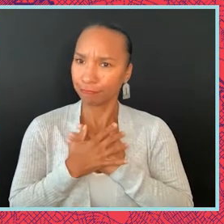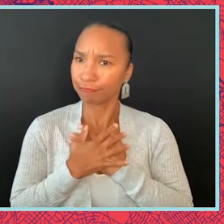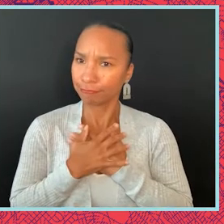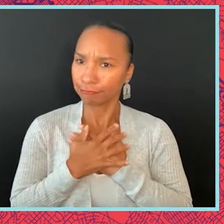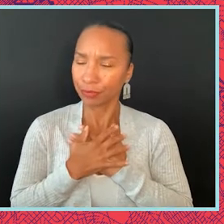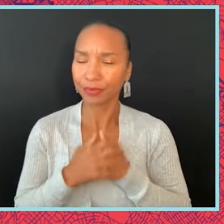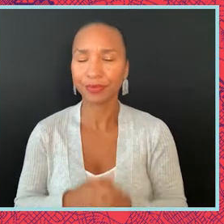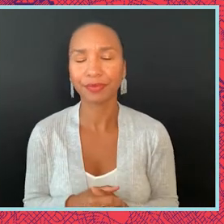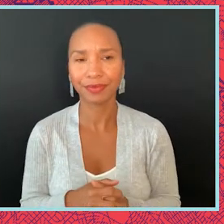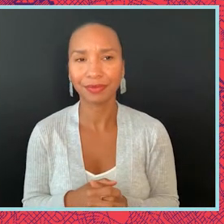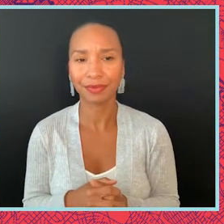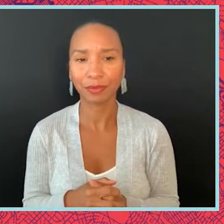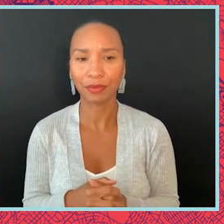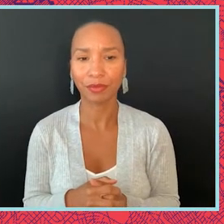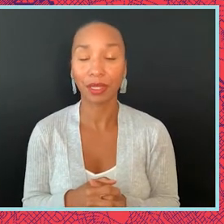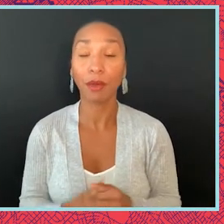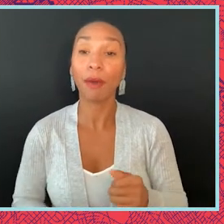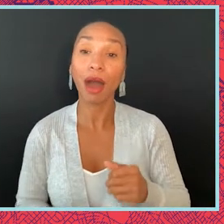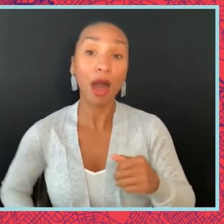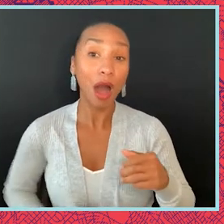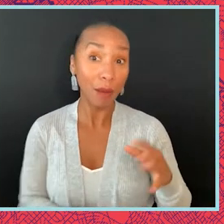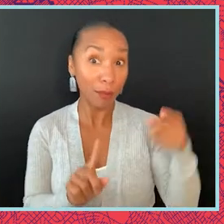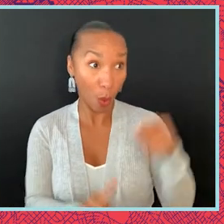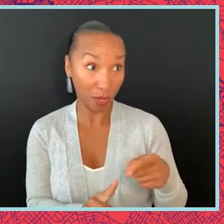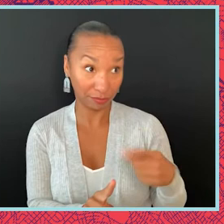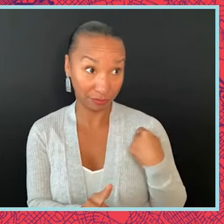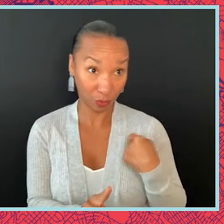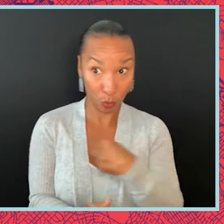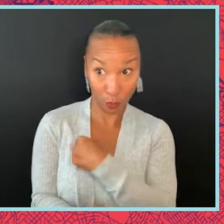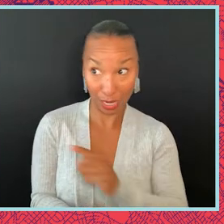heart. But it's, you know, it's all about, are we really a